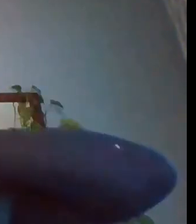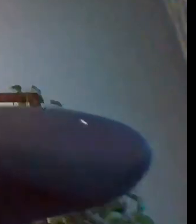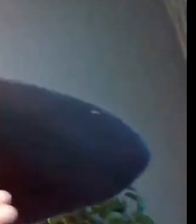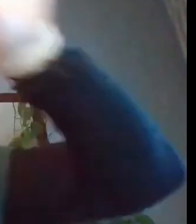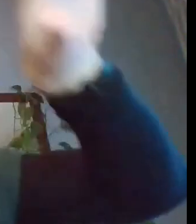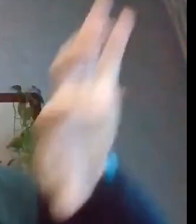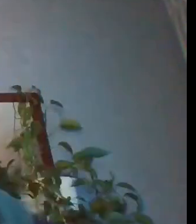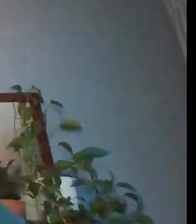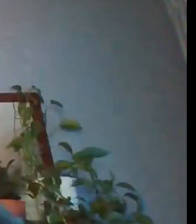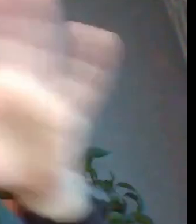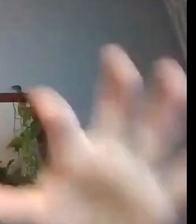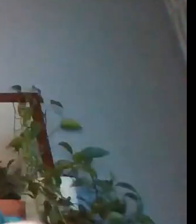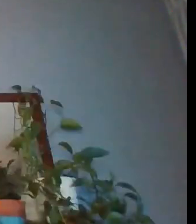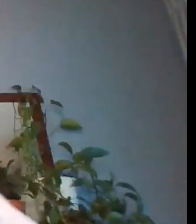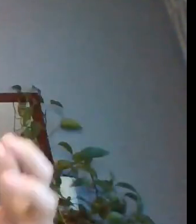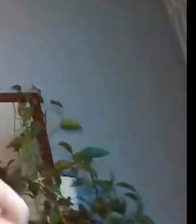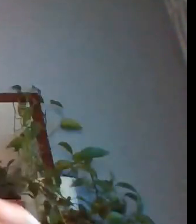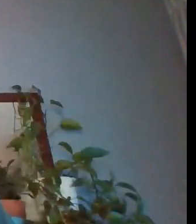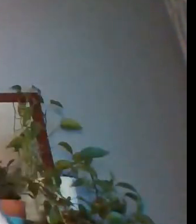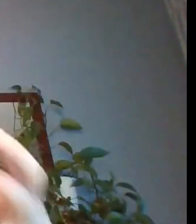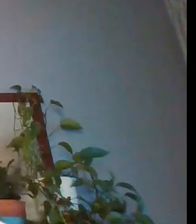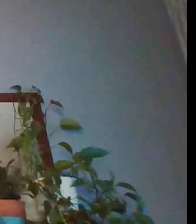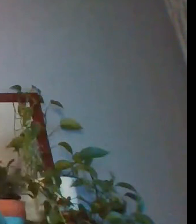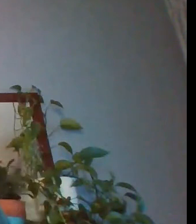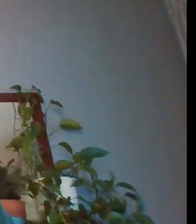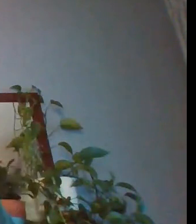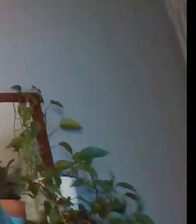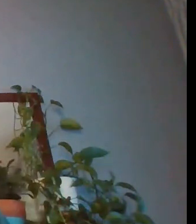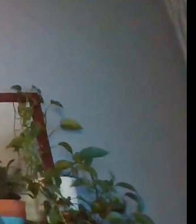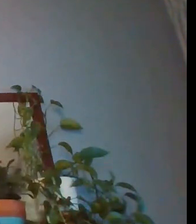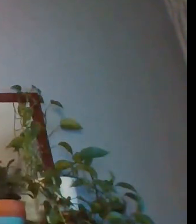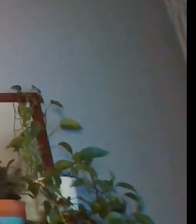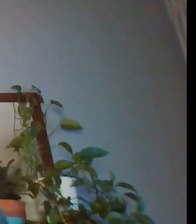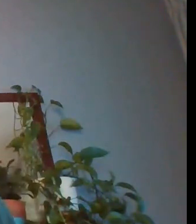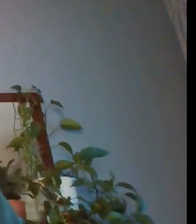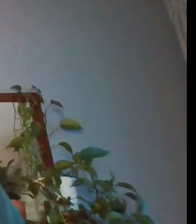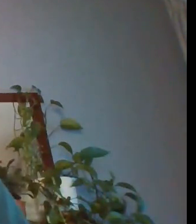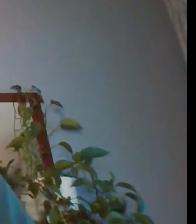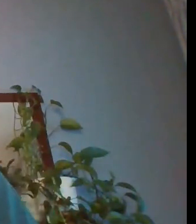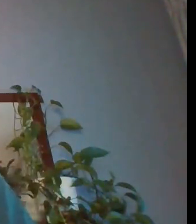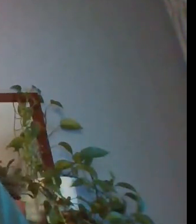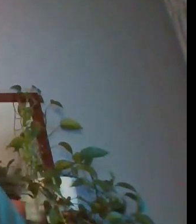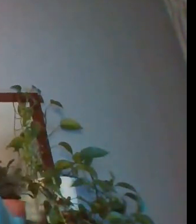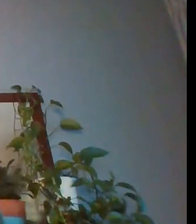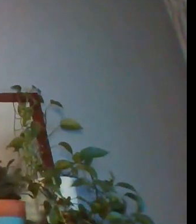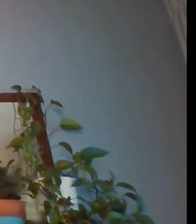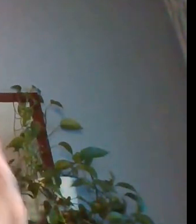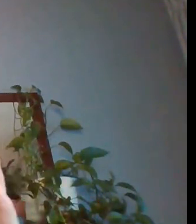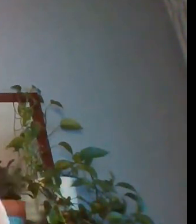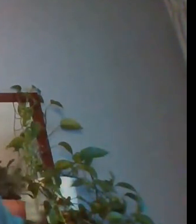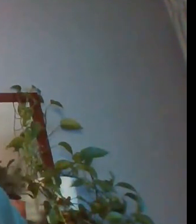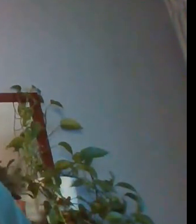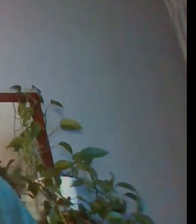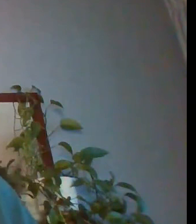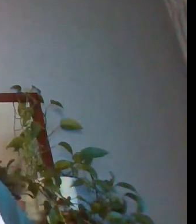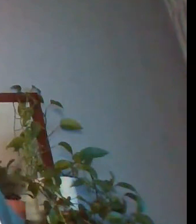that we can use a whole combination of these opportunities to really drive home what's possible so at this point i'm going to uh